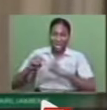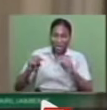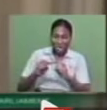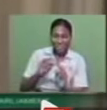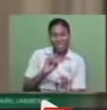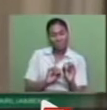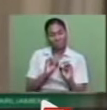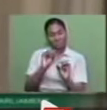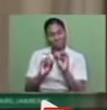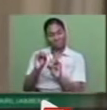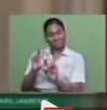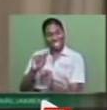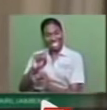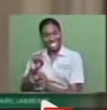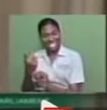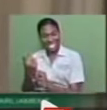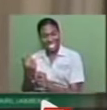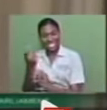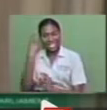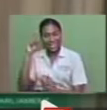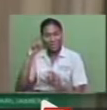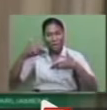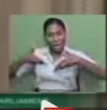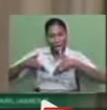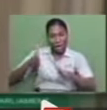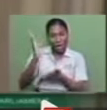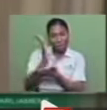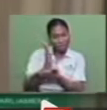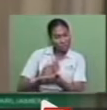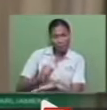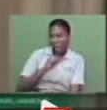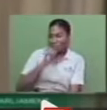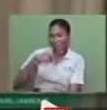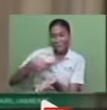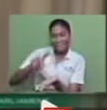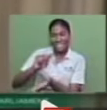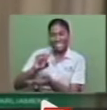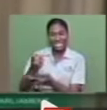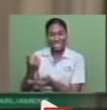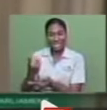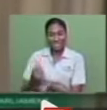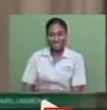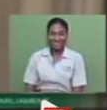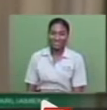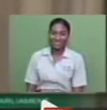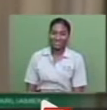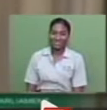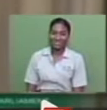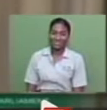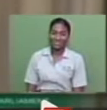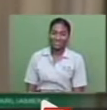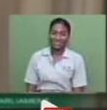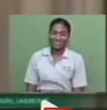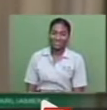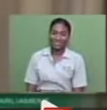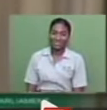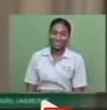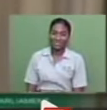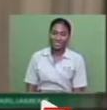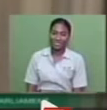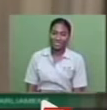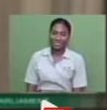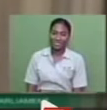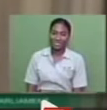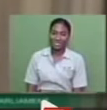to include this new exemption. Now proposing with this amendment to increase the tax exemption